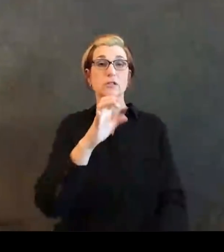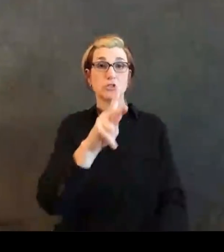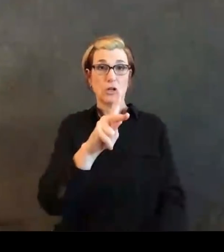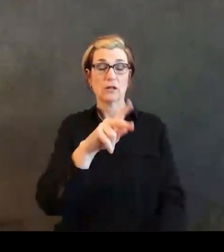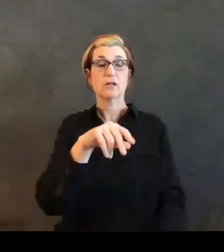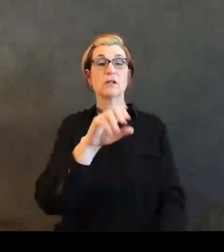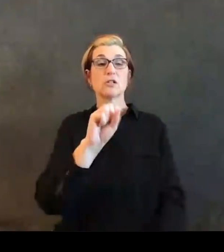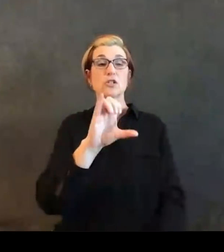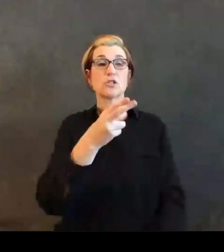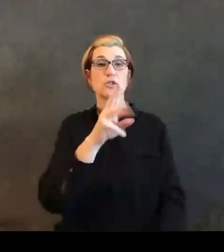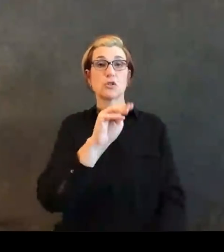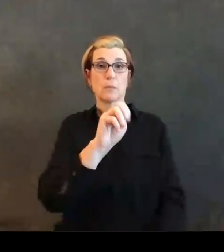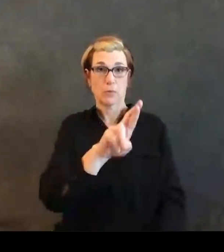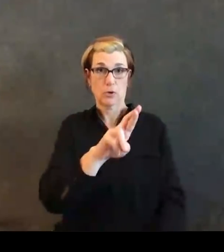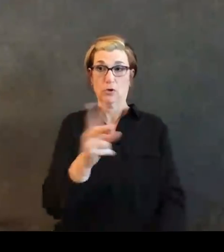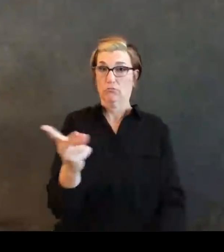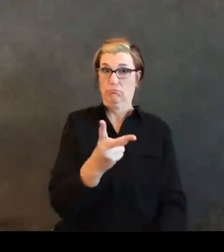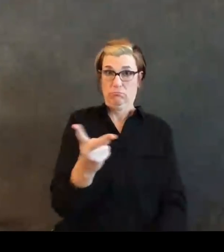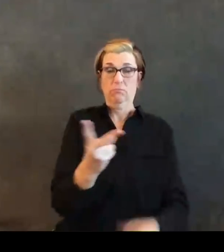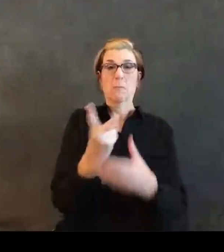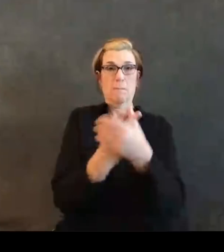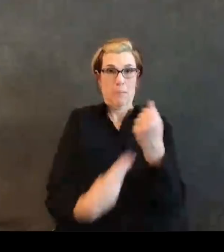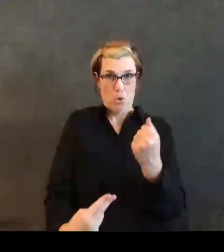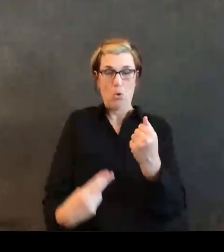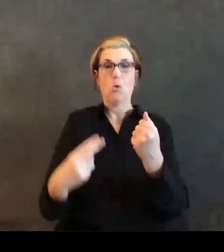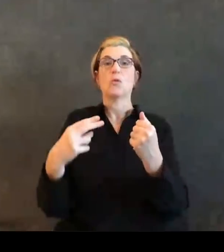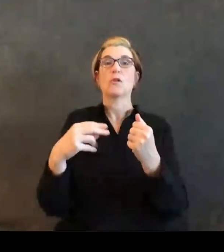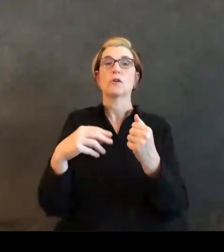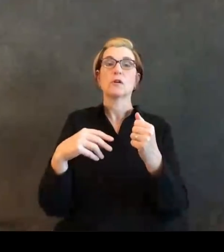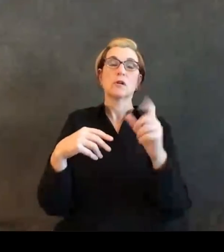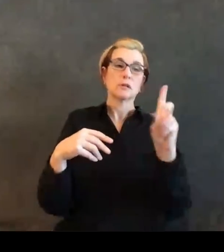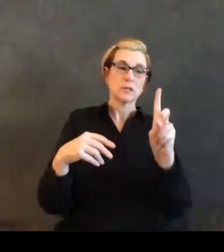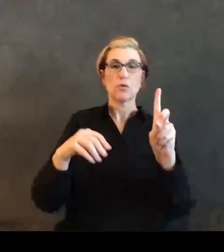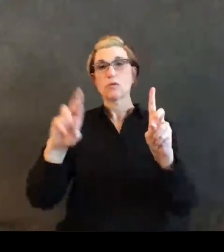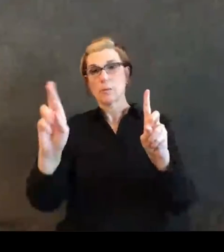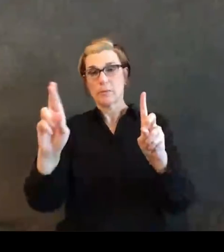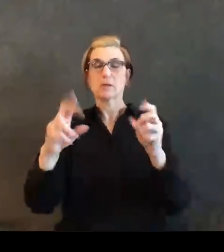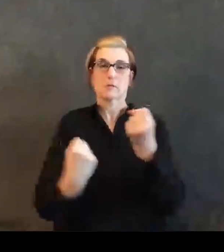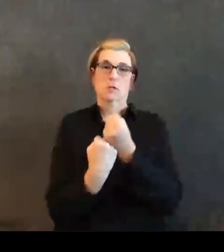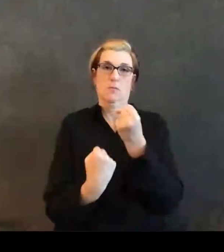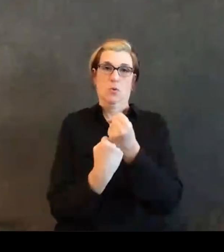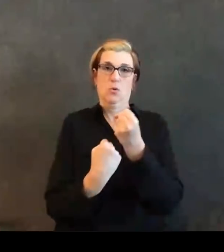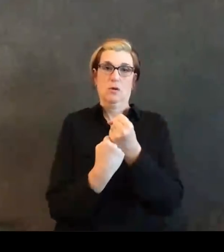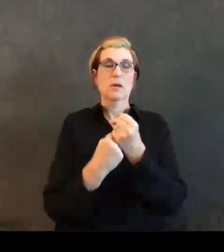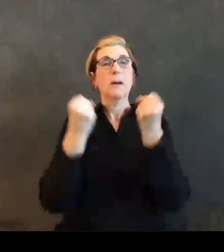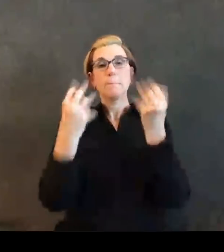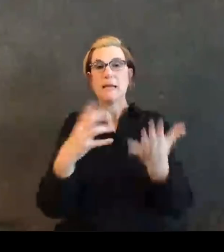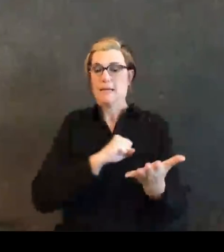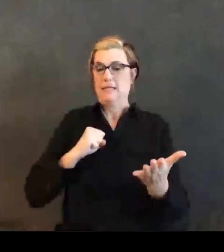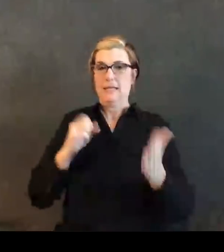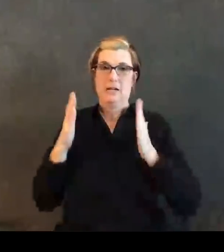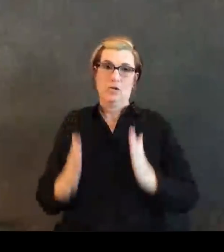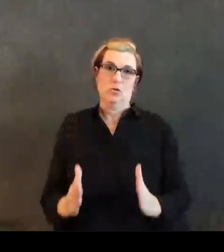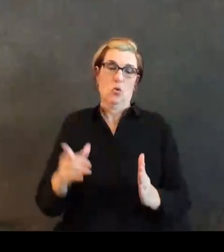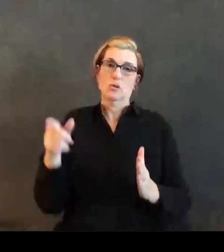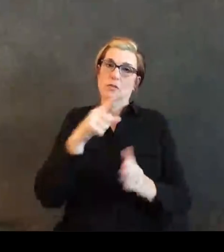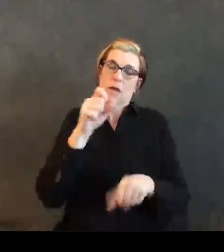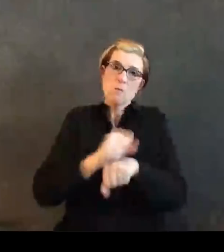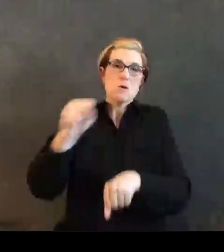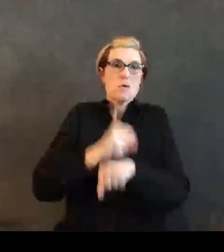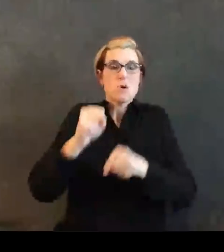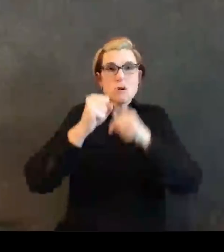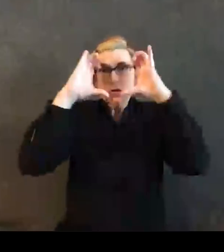bipartisan support we had on this bill, and the many senators, both Republicans and Democrats, that worked tirelessly over the last 5